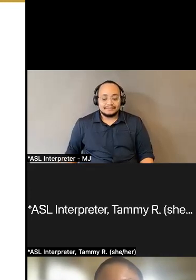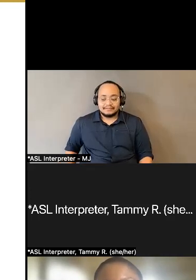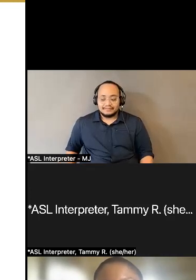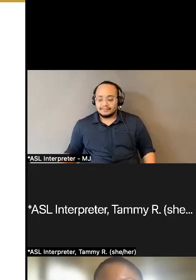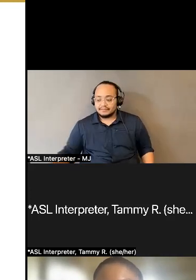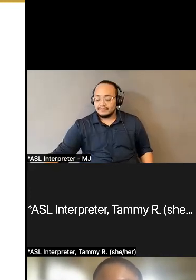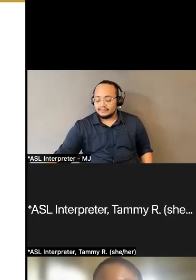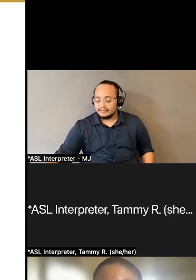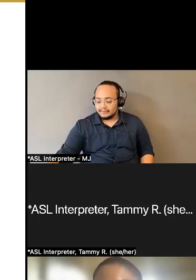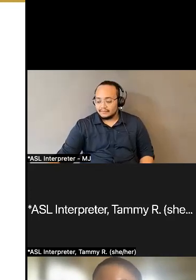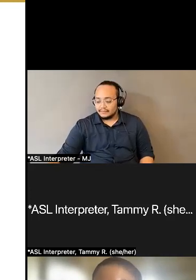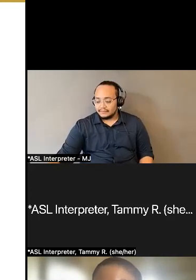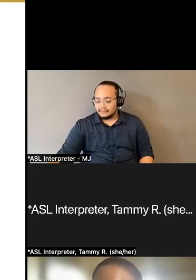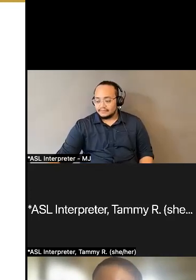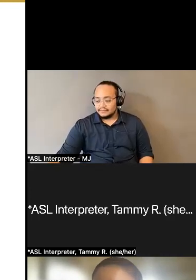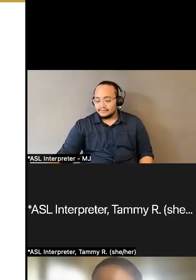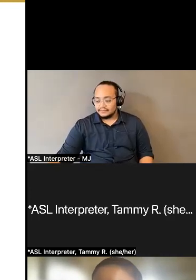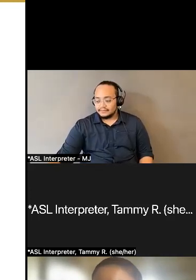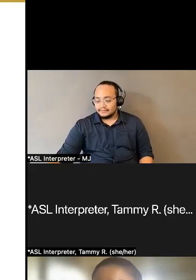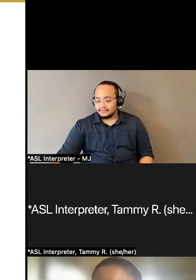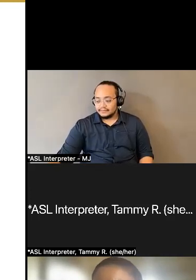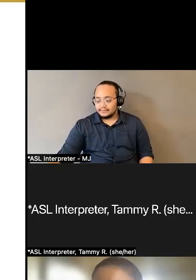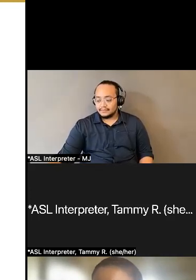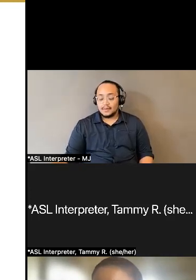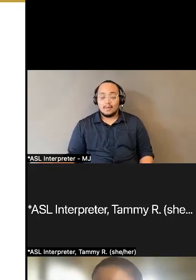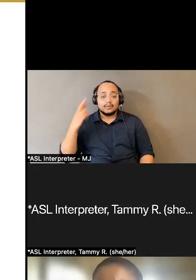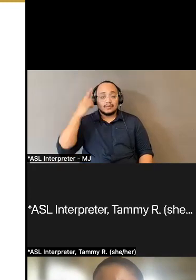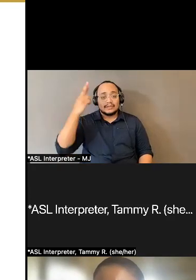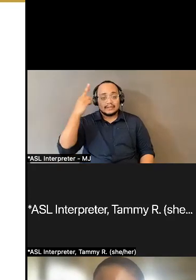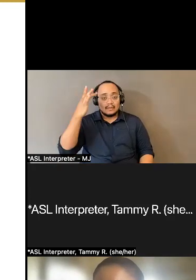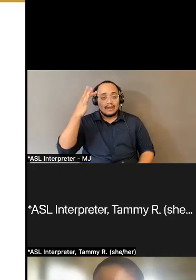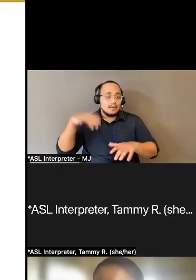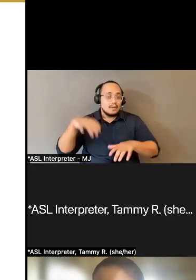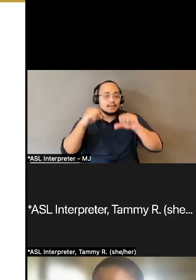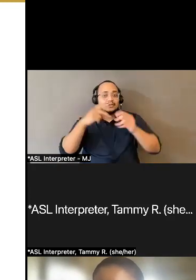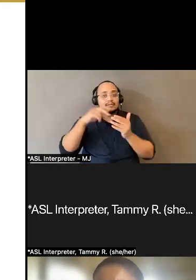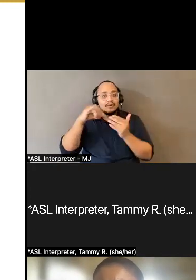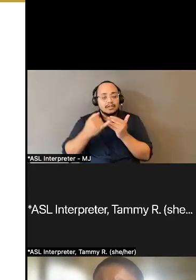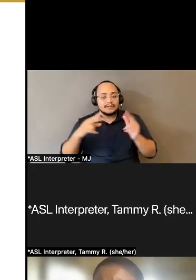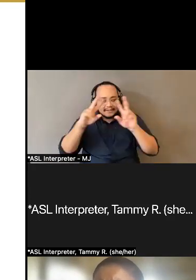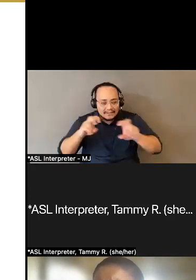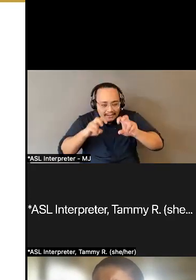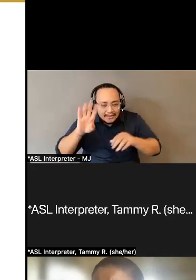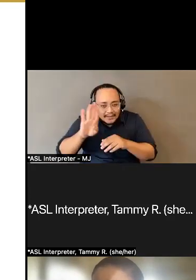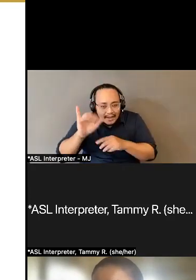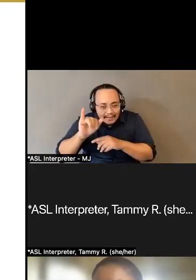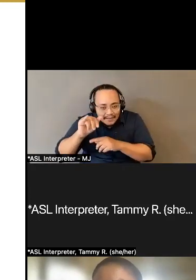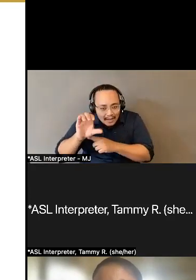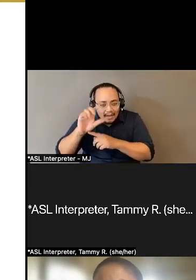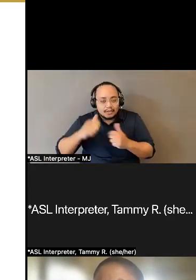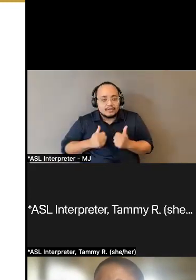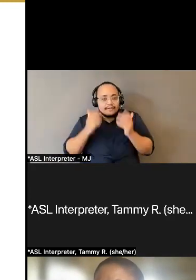So the purpose of this needs assessment project was to examine how Black, Indigenous, people of color